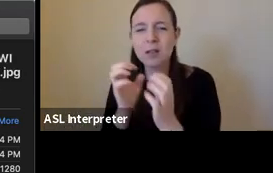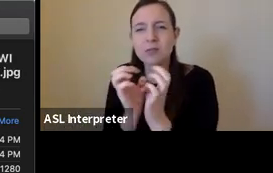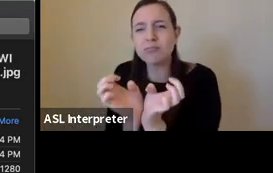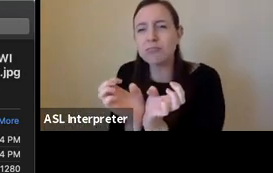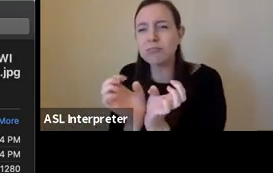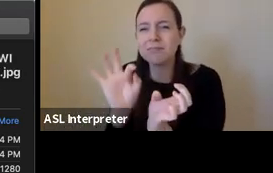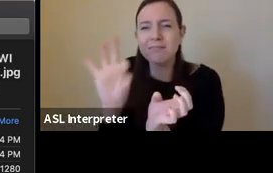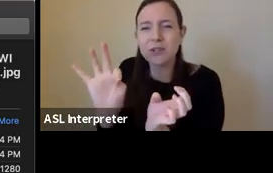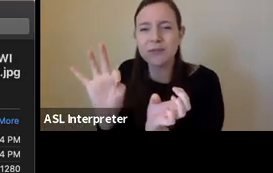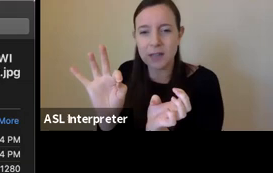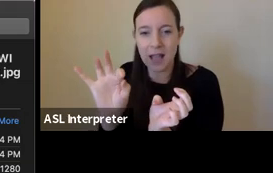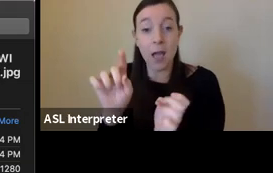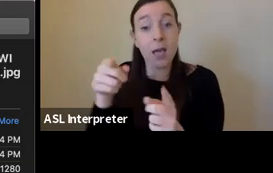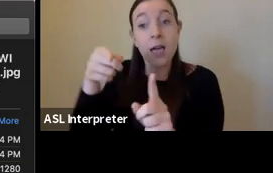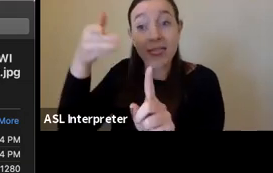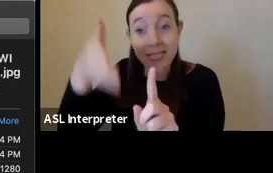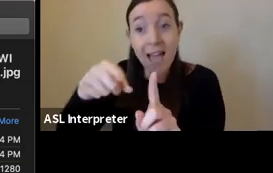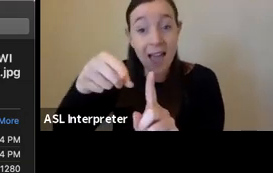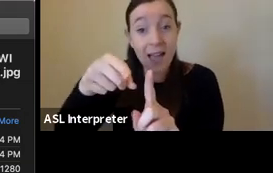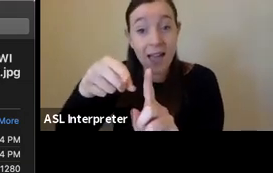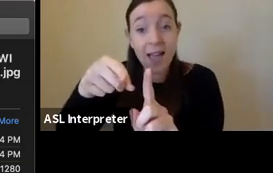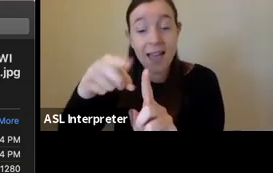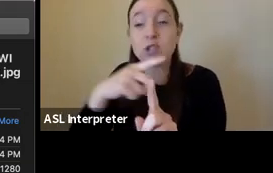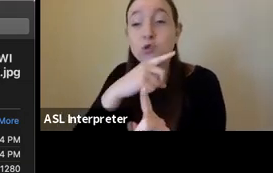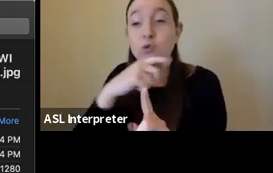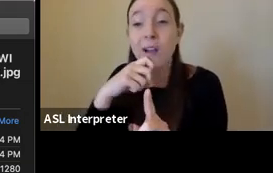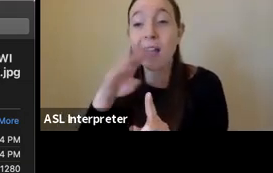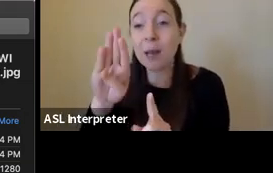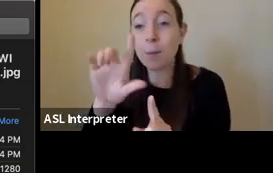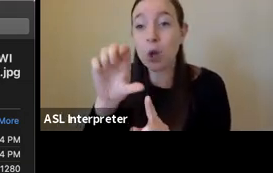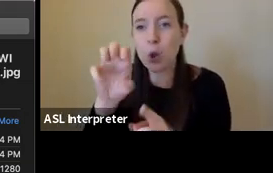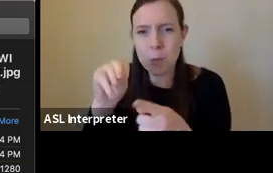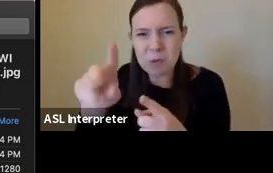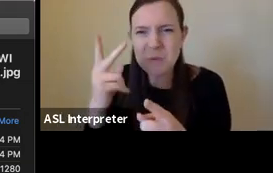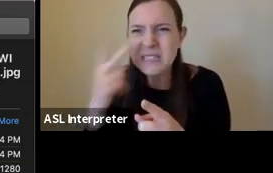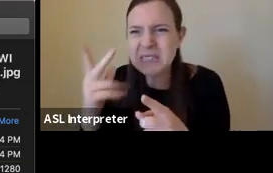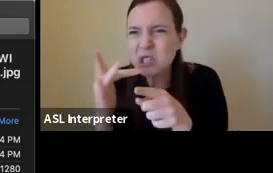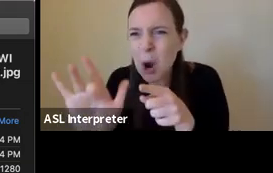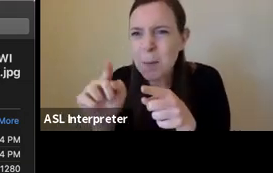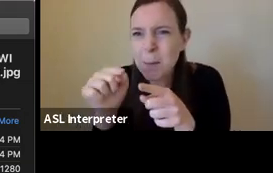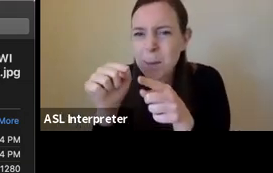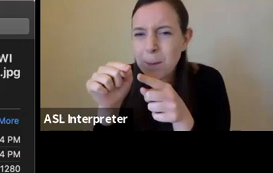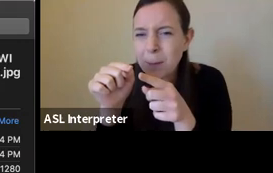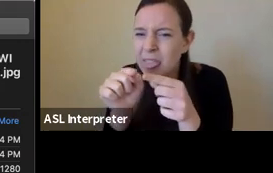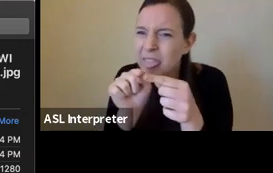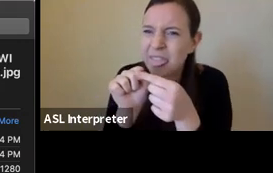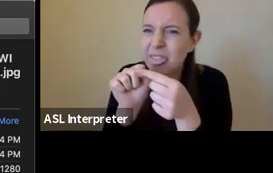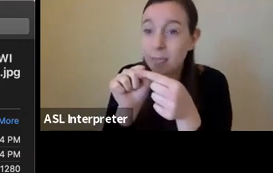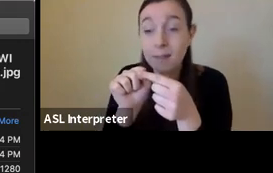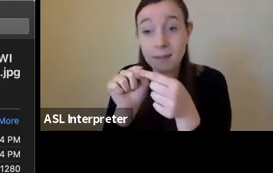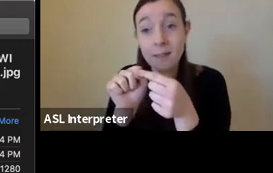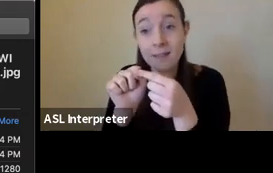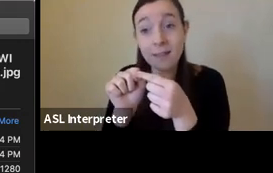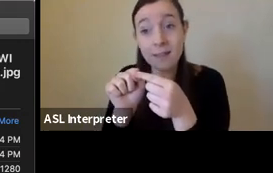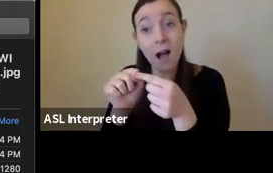that's the dried up bloom. So that can also be used as a knife. As you see, that little sharp edge over there is used to cut the pod.